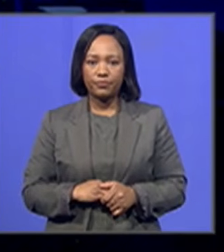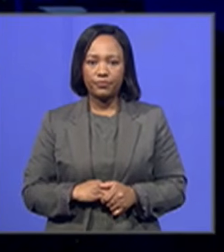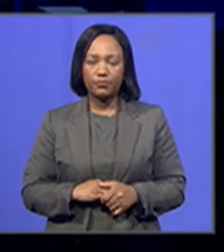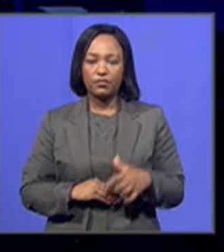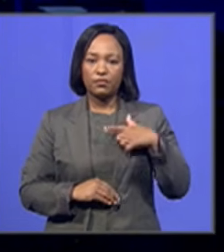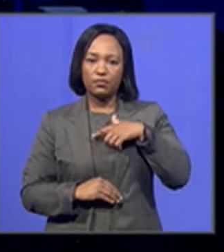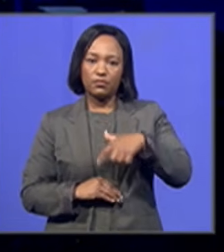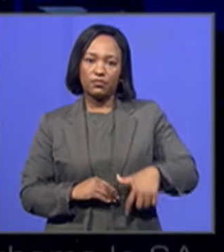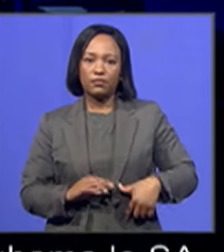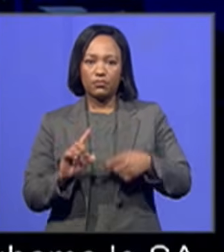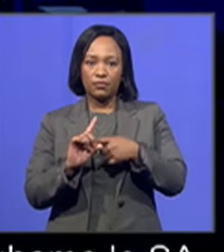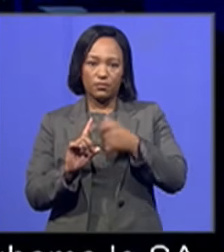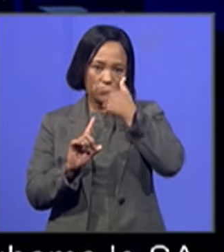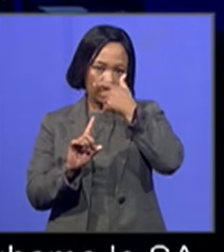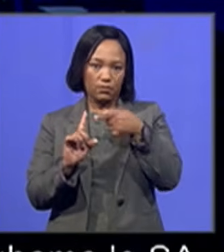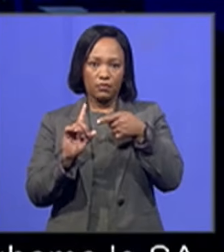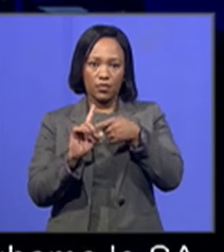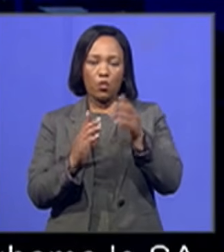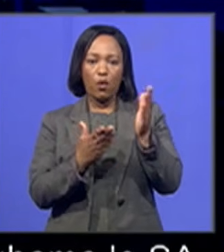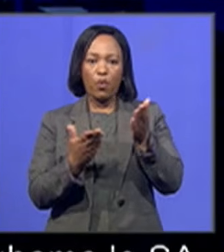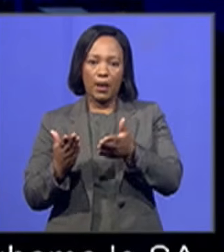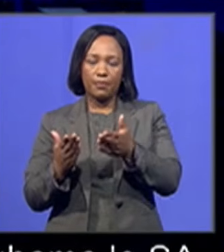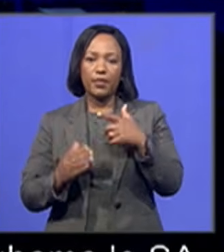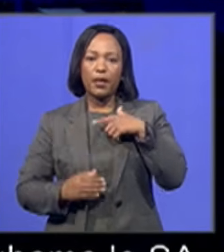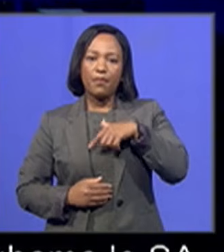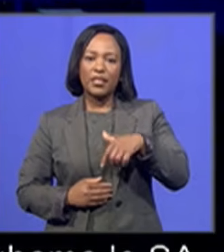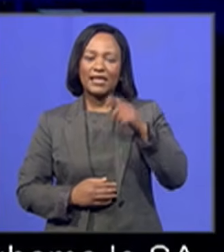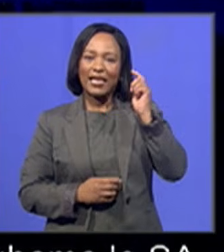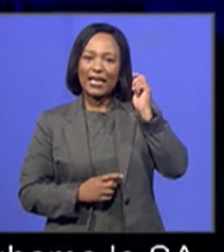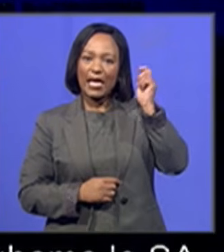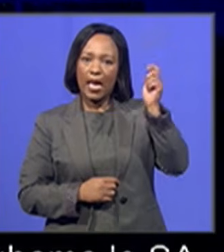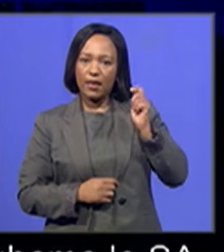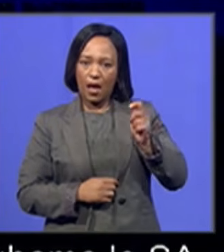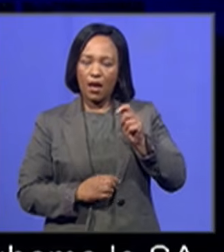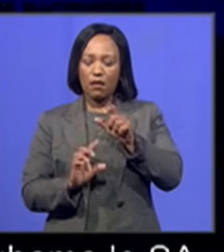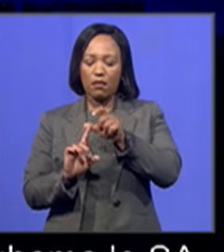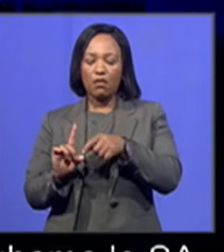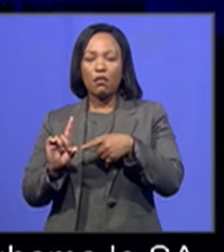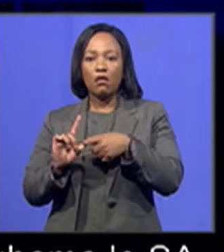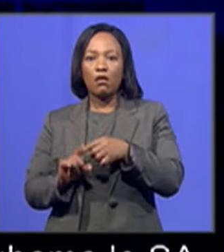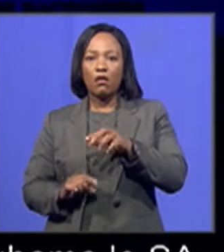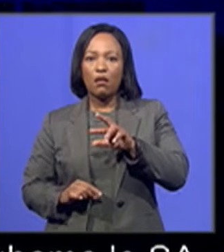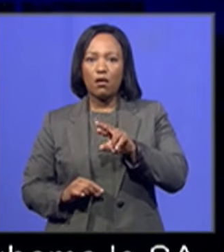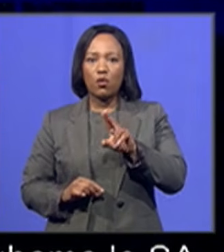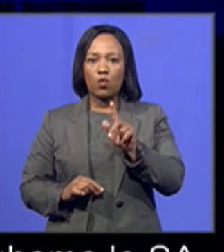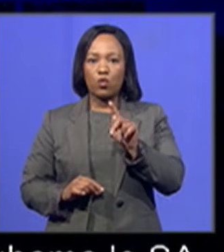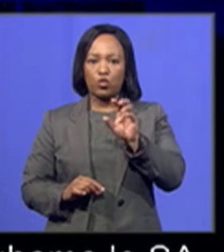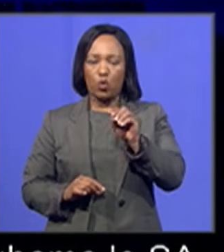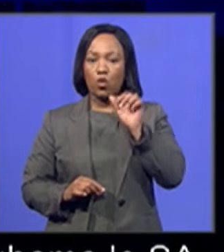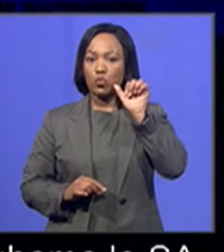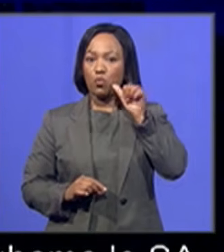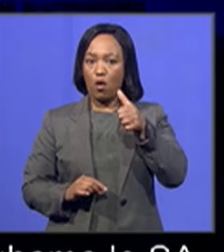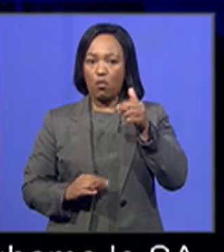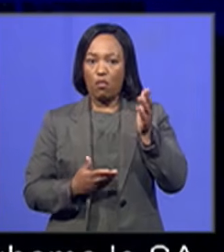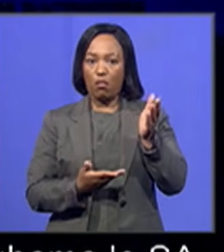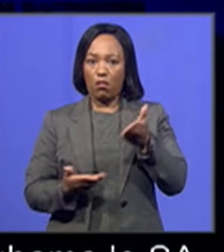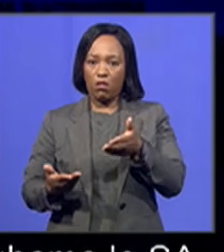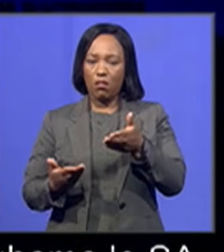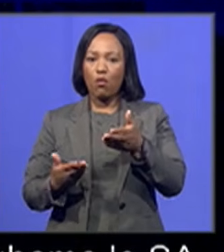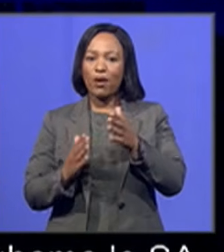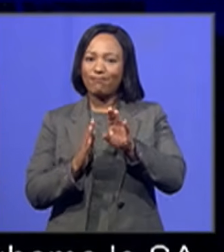Mopresidente Cyril Ramaphosa o tlile a amohela mopresidente wa Kenya William Ruto hosane bakeng sa leeto la naha le reretsweng ho matlafatsa